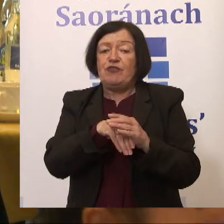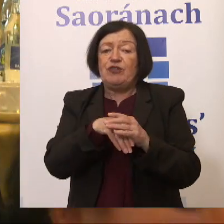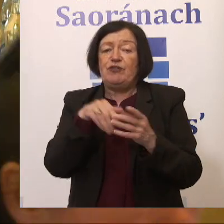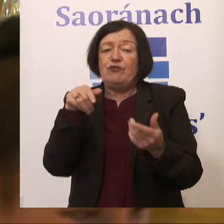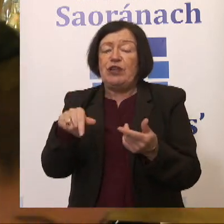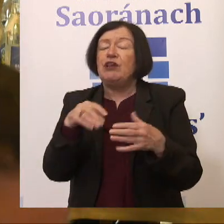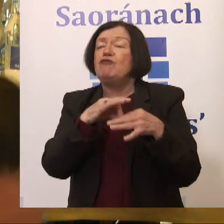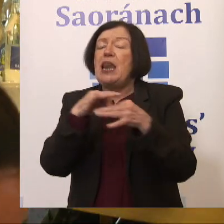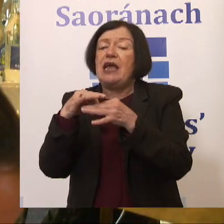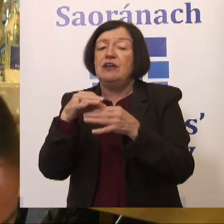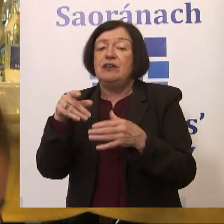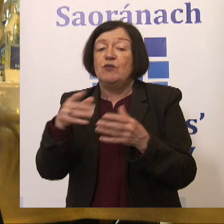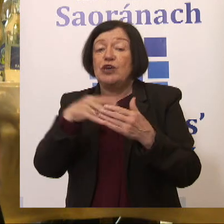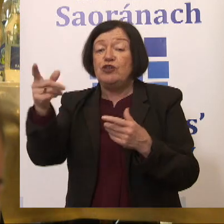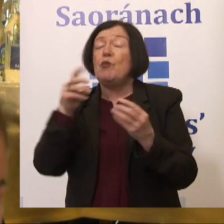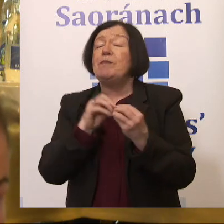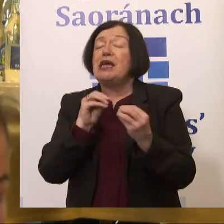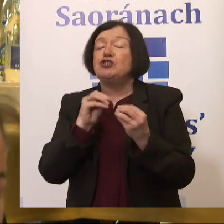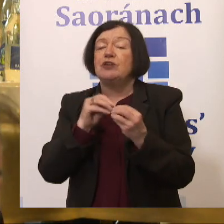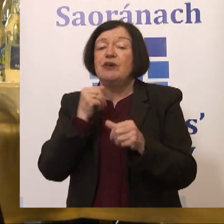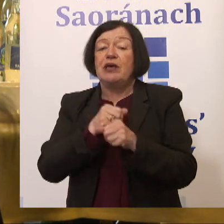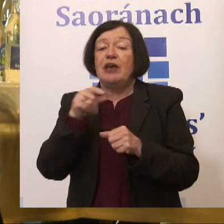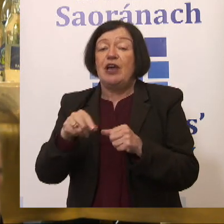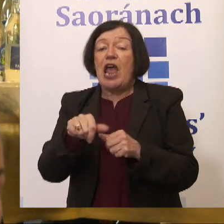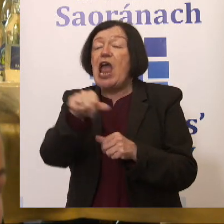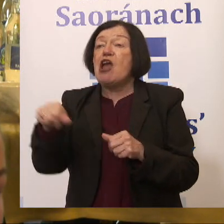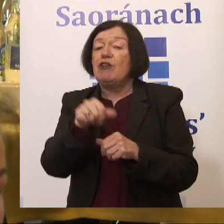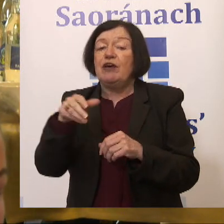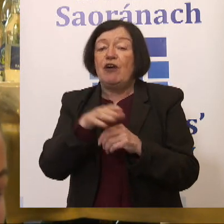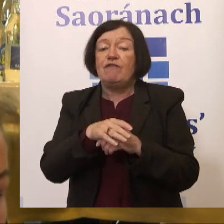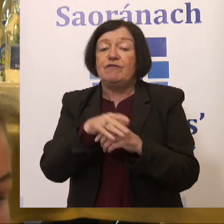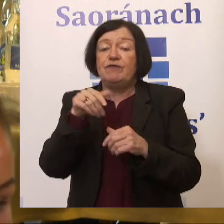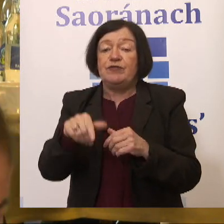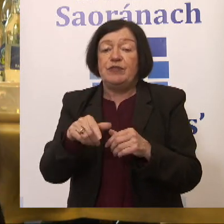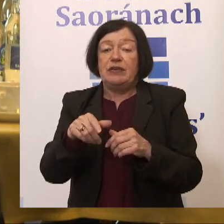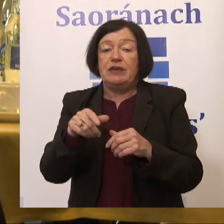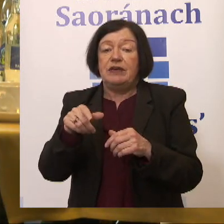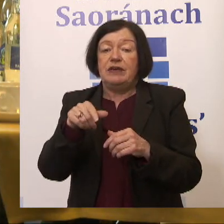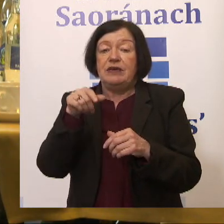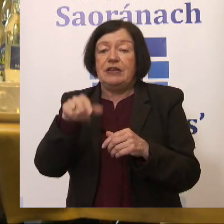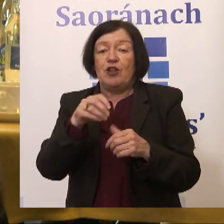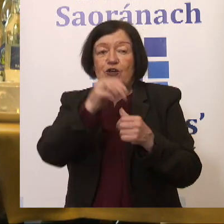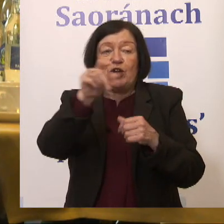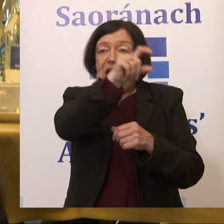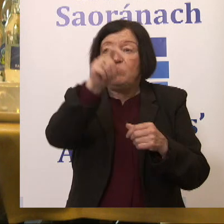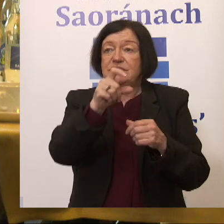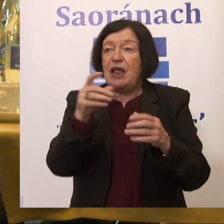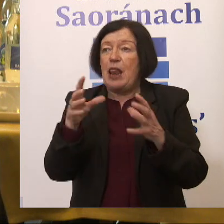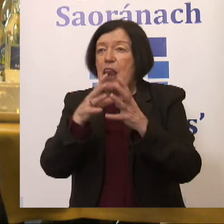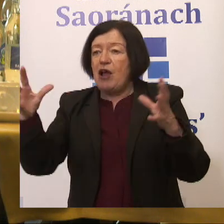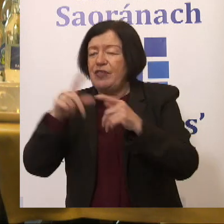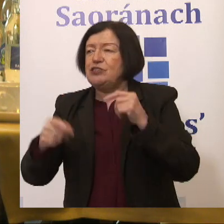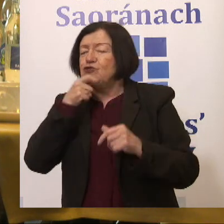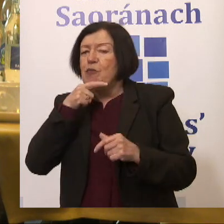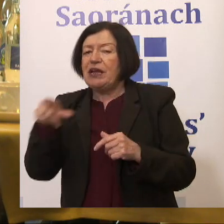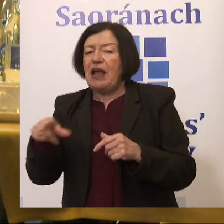relation to what you were saying about the functional area of Dublin being larger than the Dublin county. And how would that